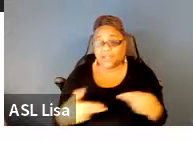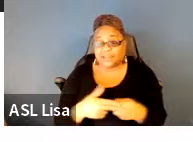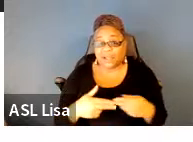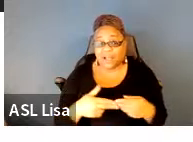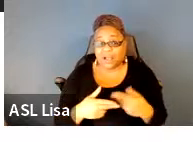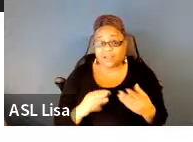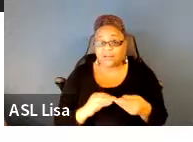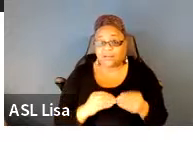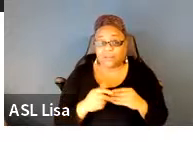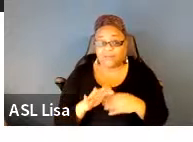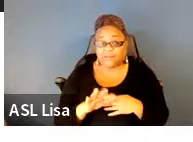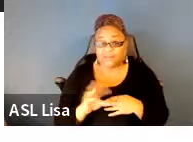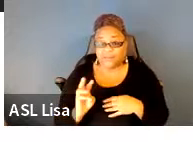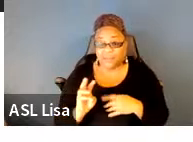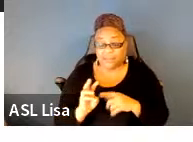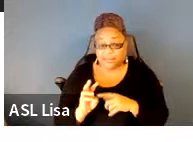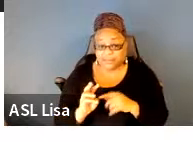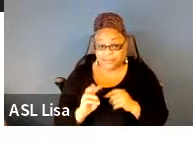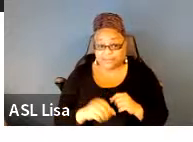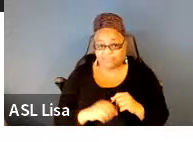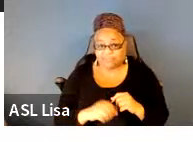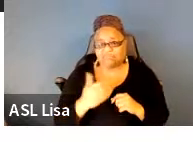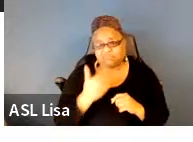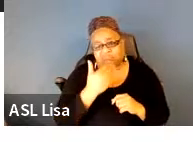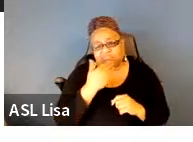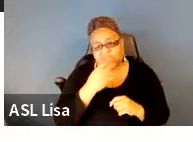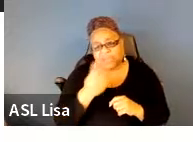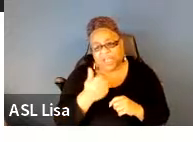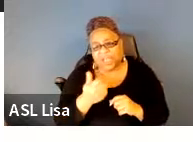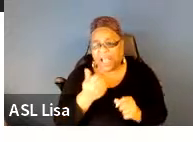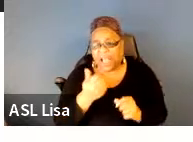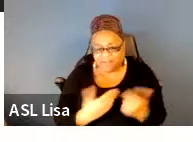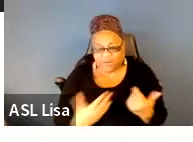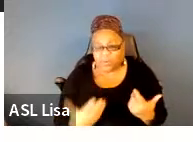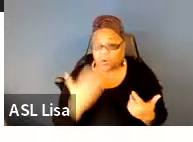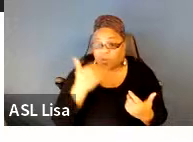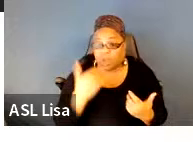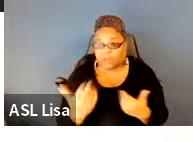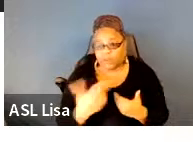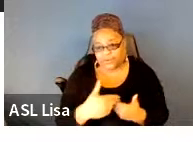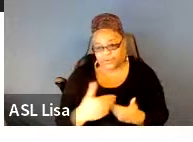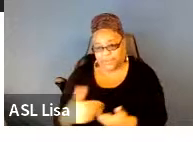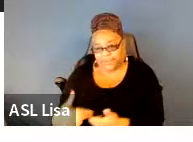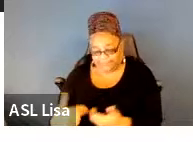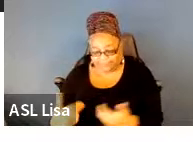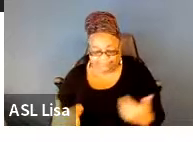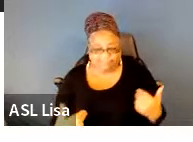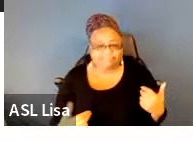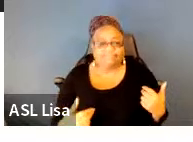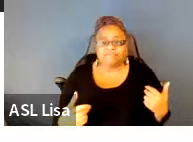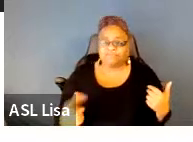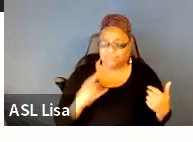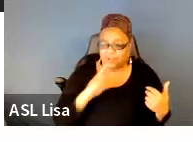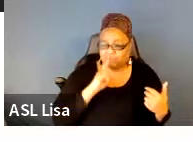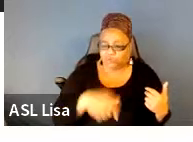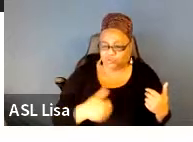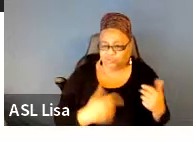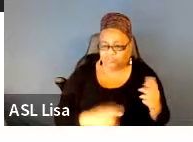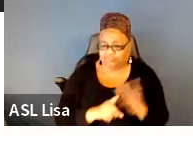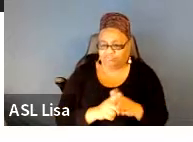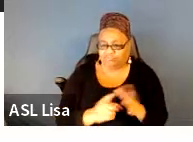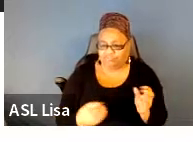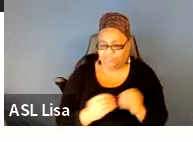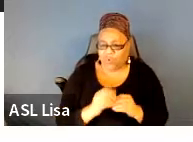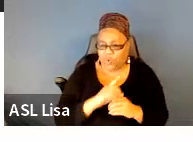56. I want to thank everybody for participating in today's webinar. And I'm sure you have additional questions that either we didn't